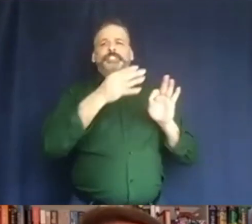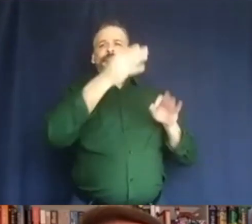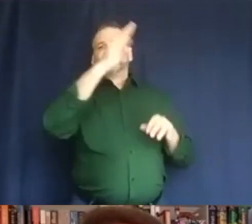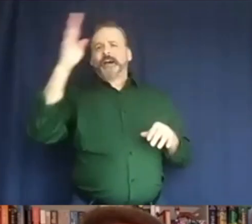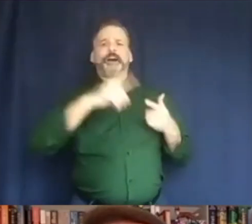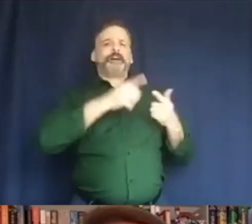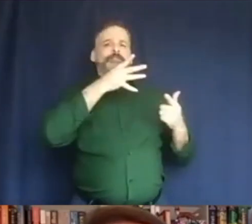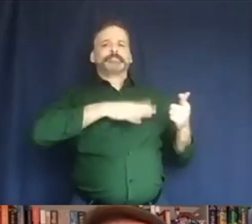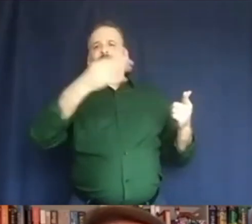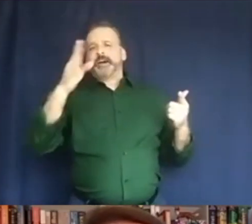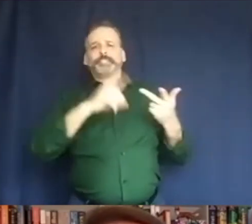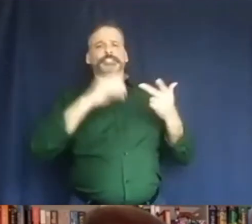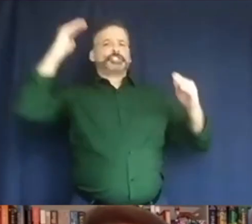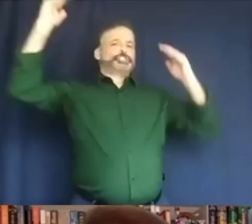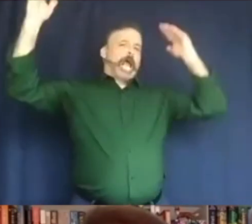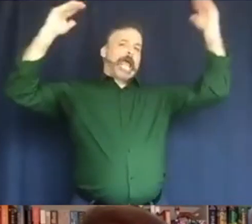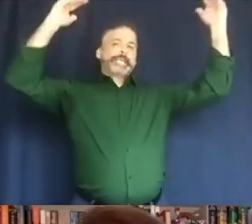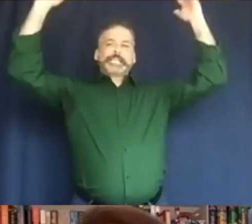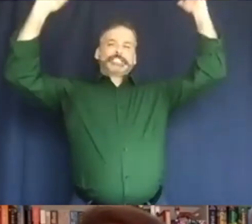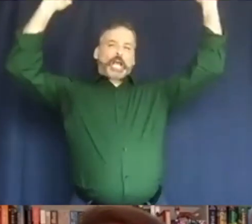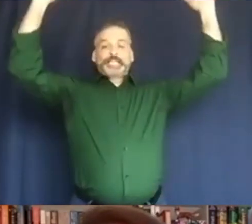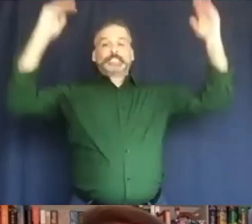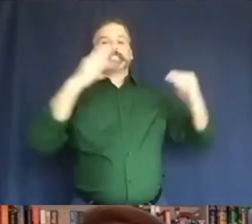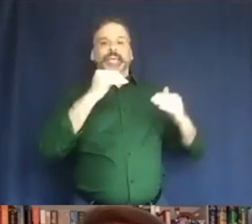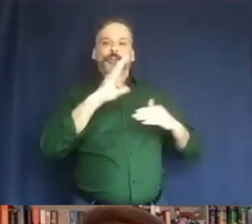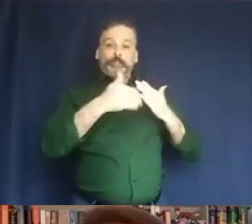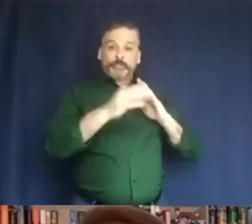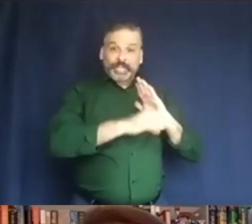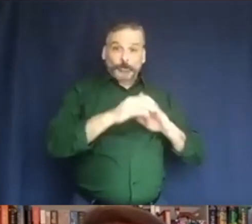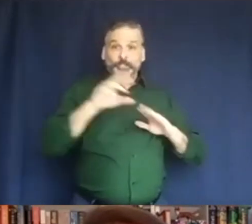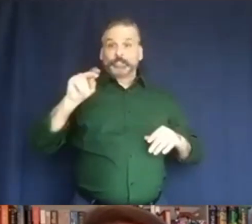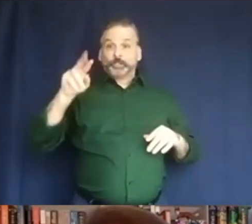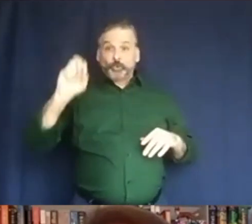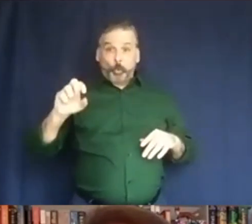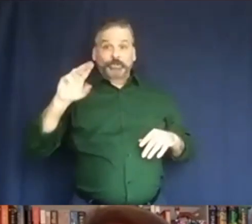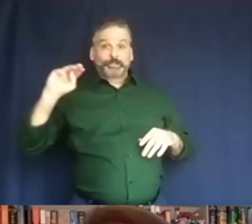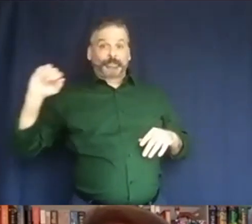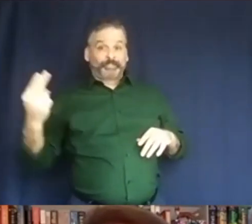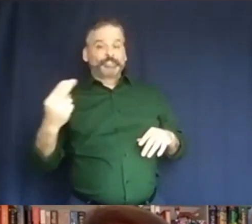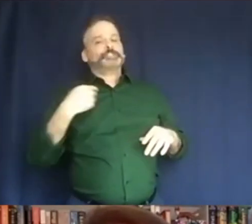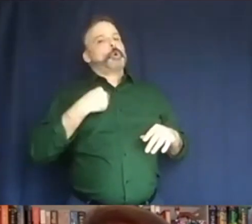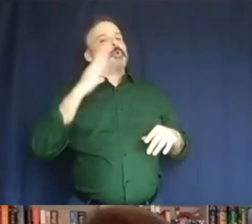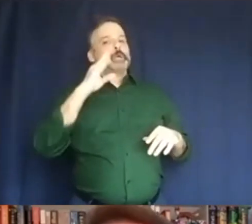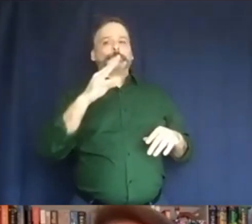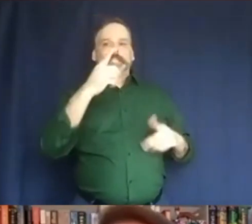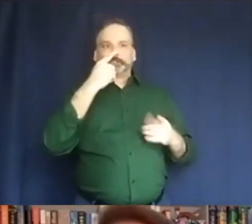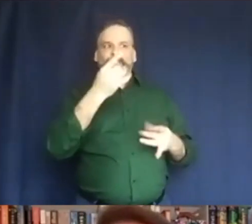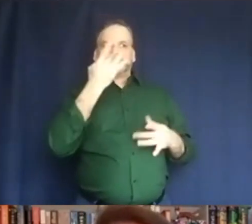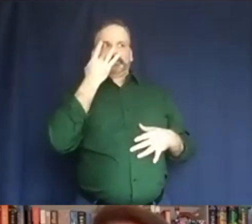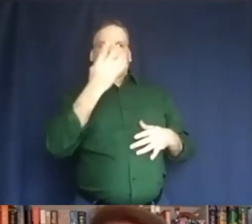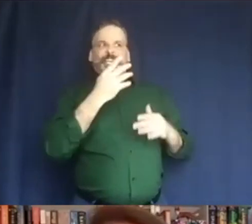and like all the characters in Norse mythology. So it's going to be really interesting to like see how people react to my interpretation and